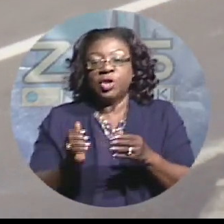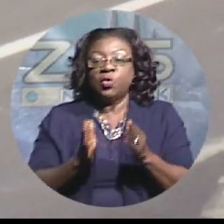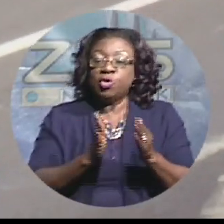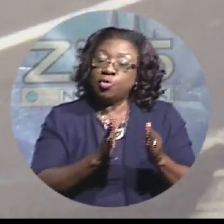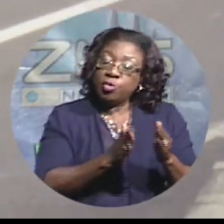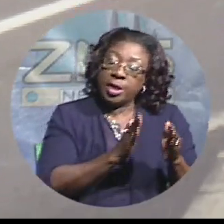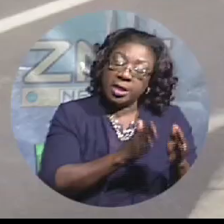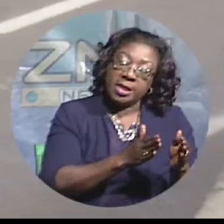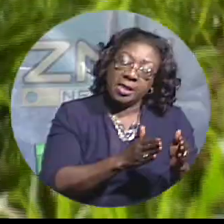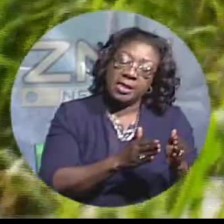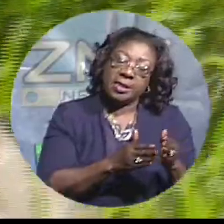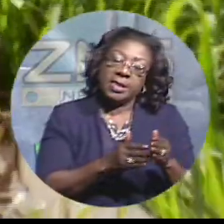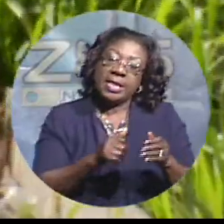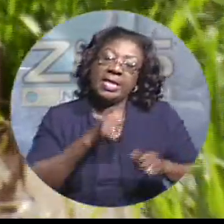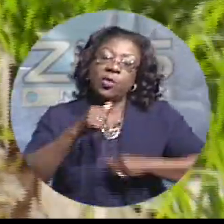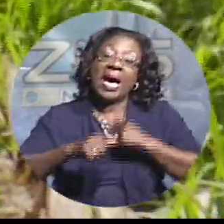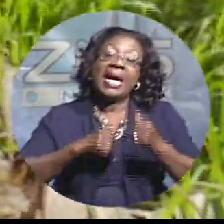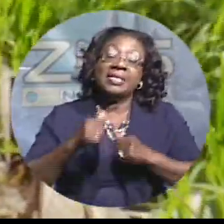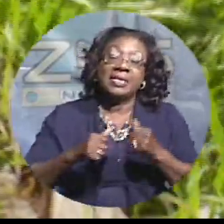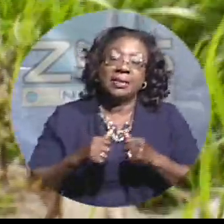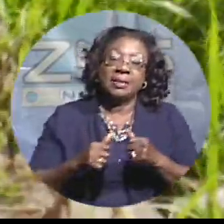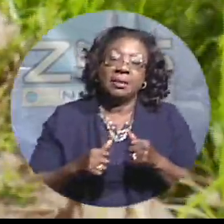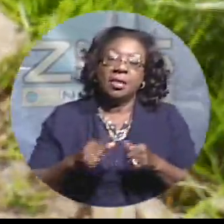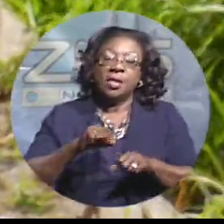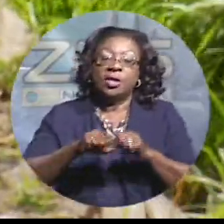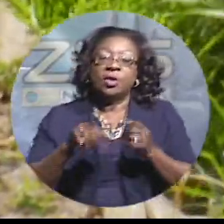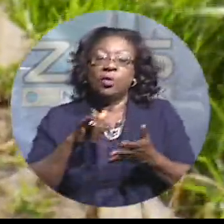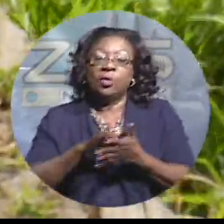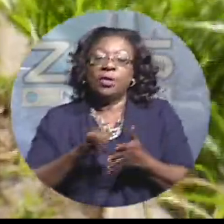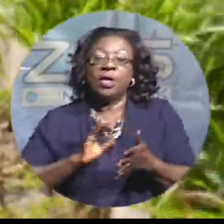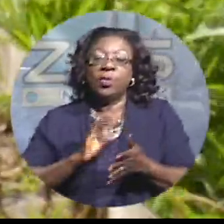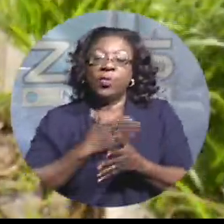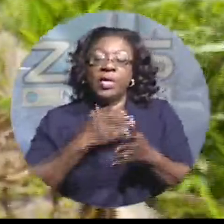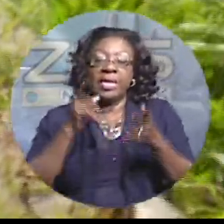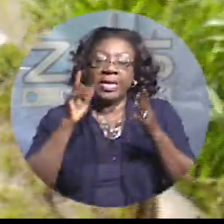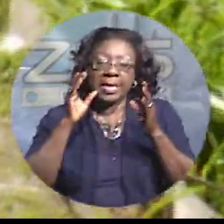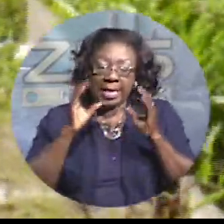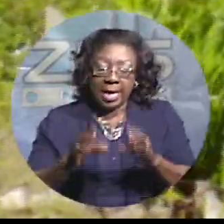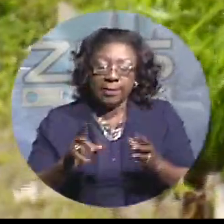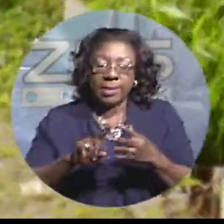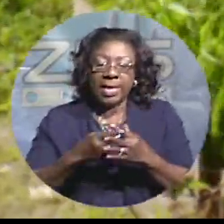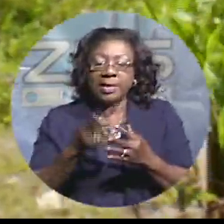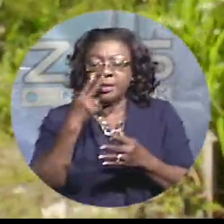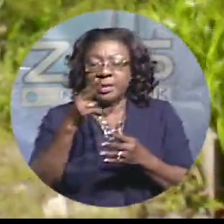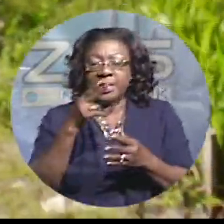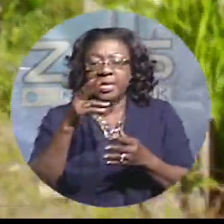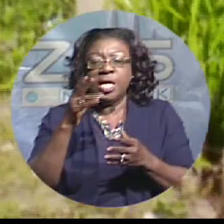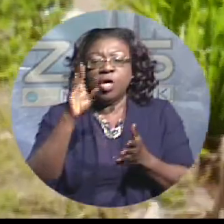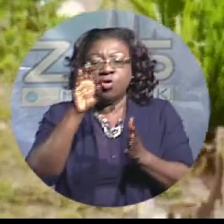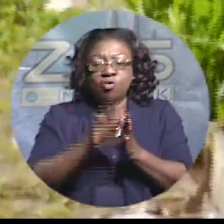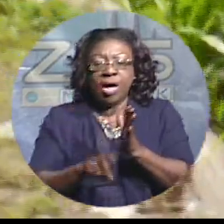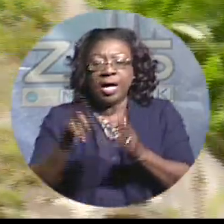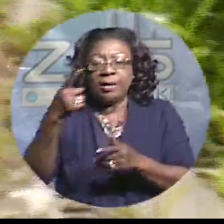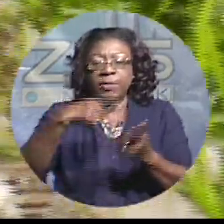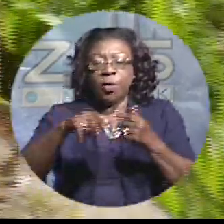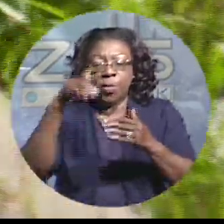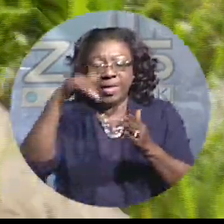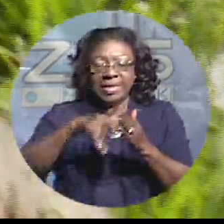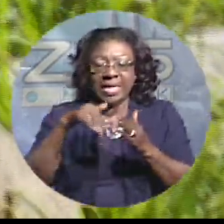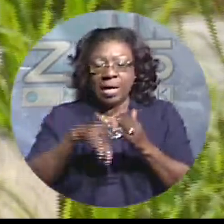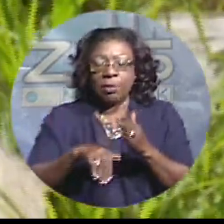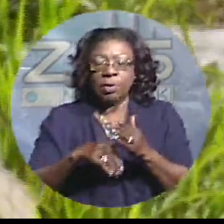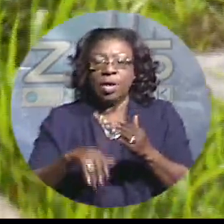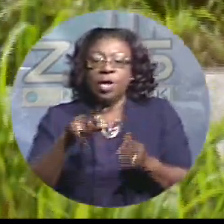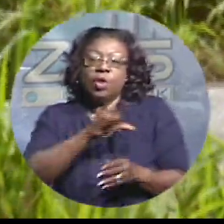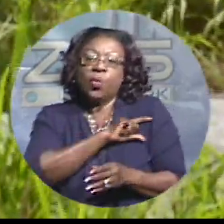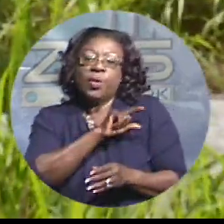strategies, and so that we can begin seeing reduction. Of course, the police have already started some